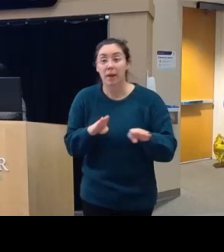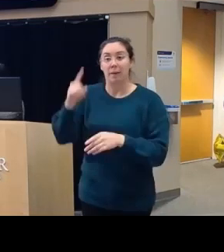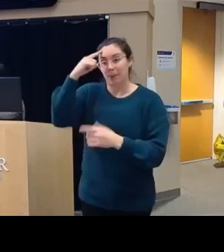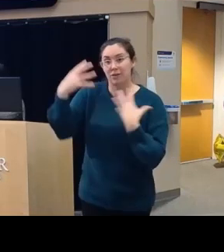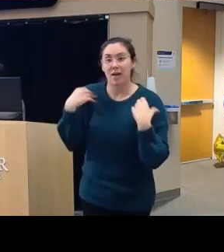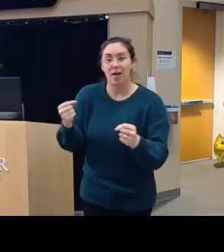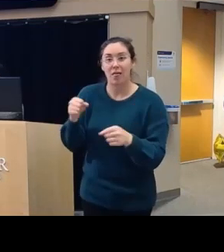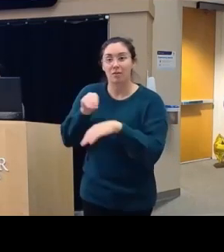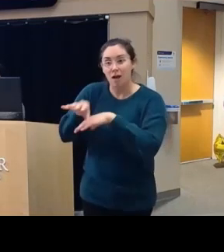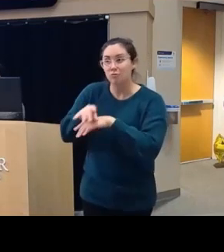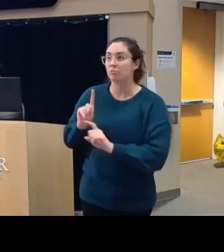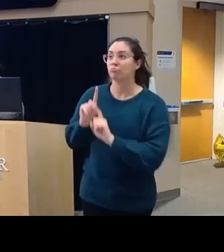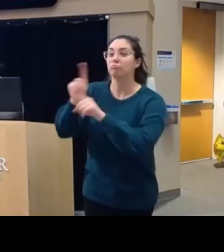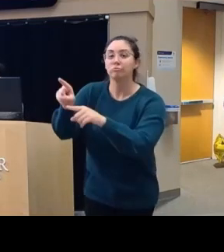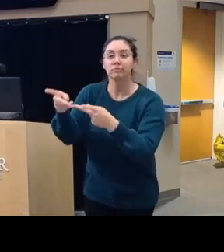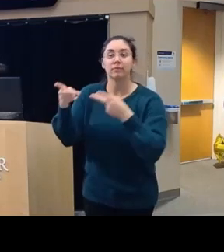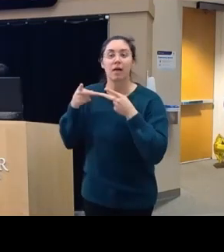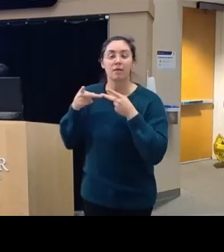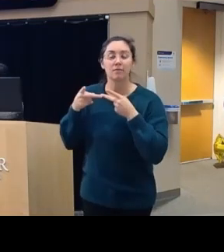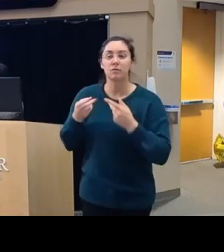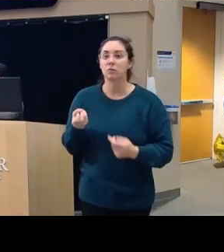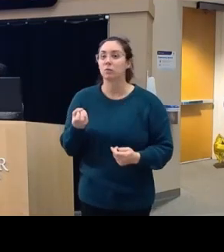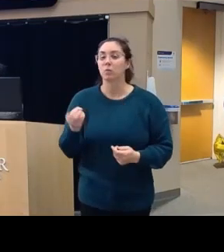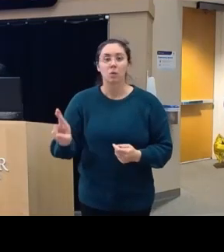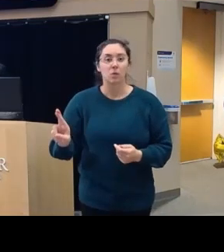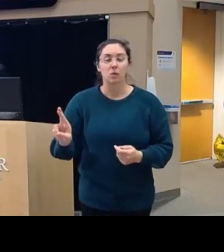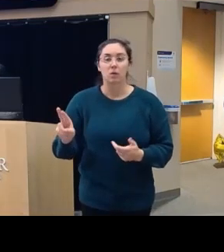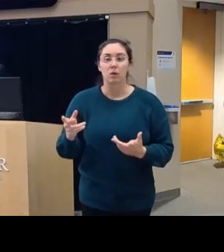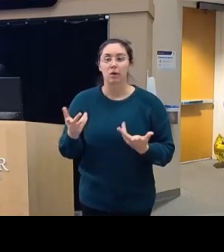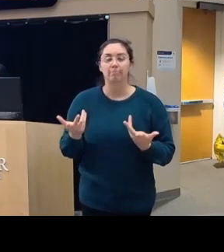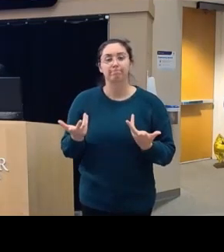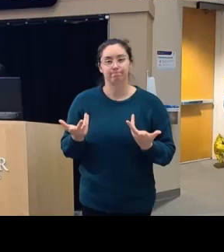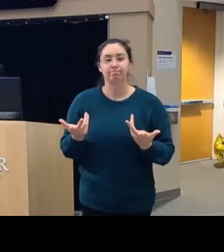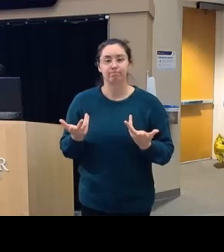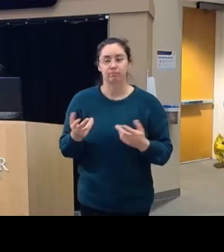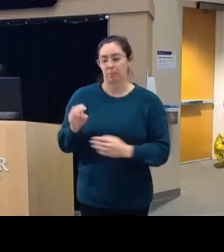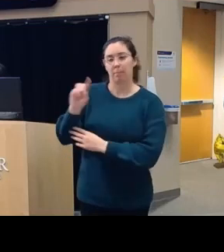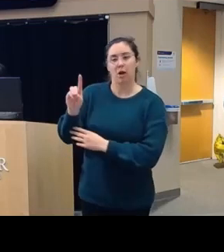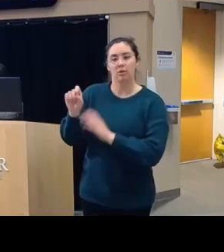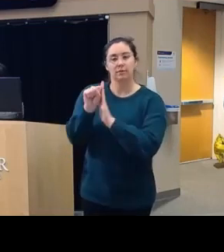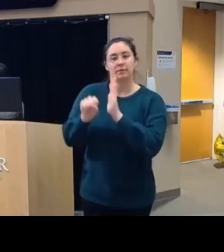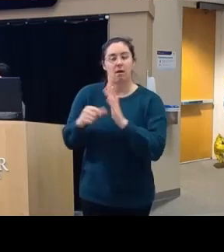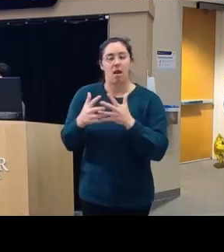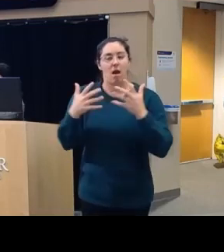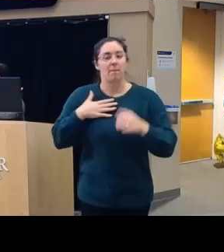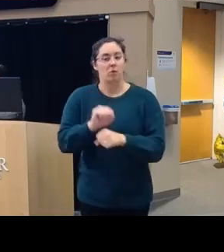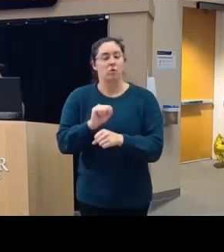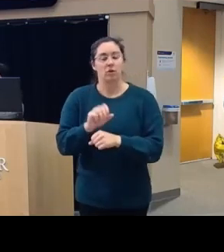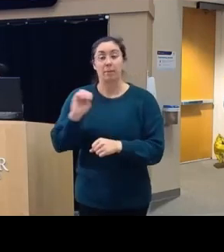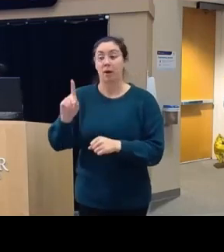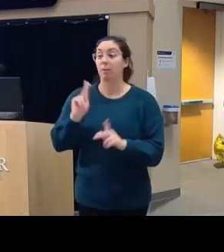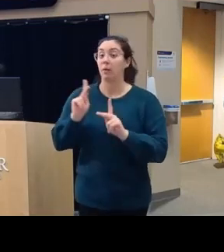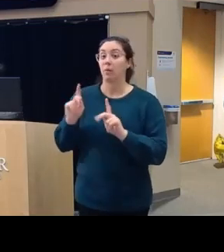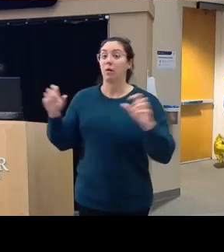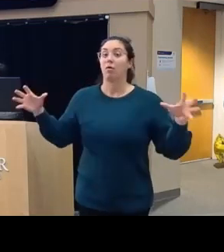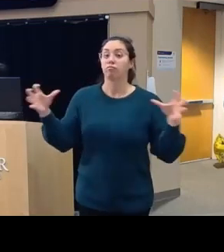coming frequently to a certain place. There may be places, and this is true in Maryland, where I've done a lot of my work, where people